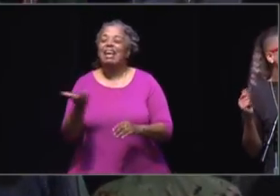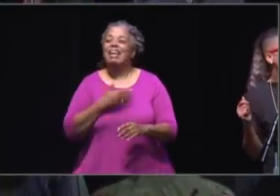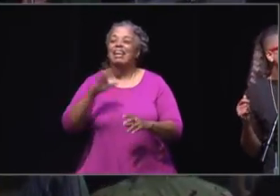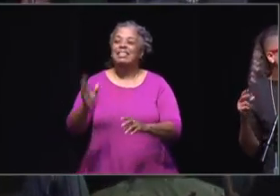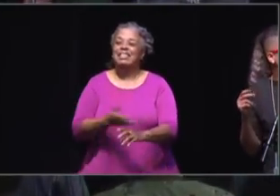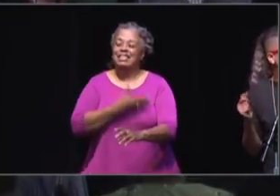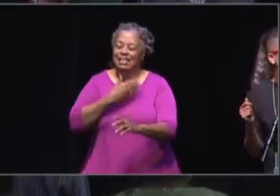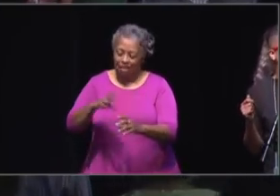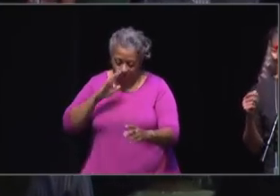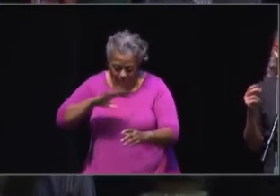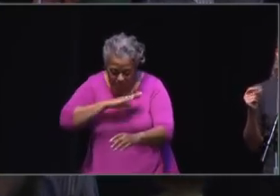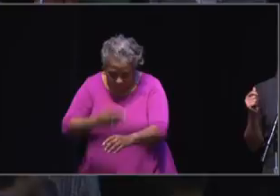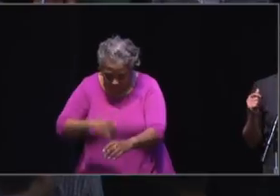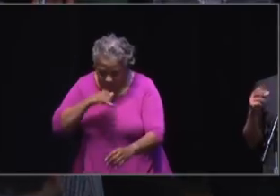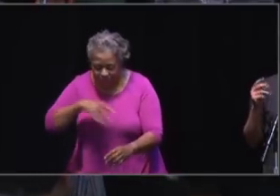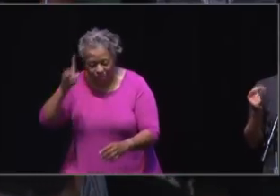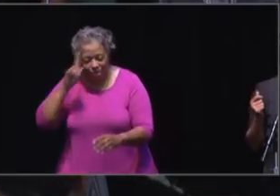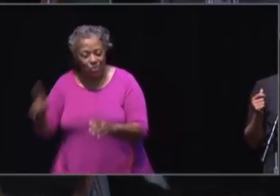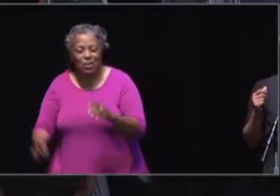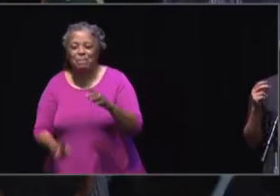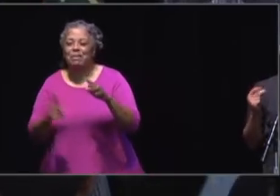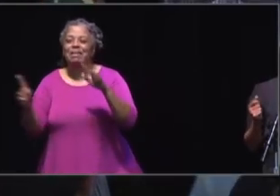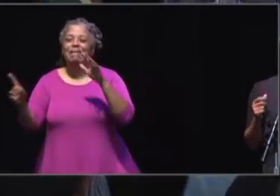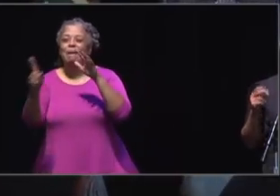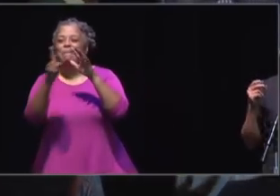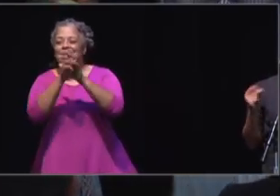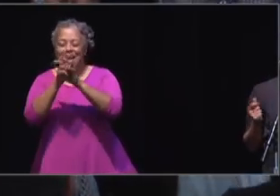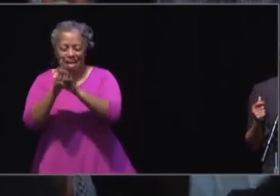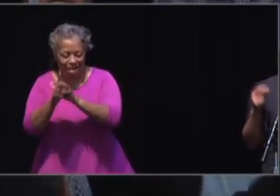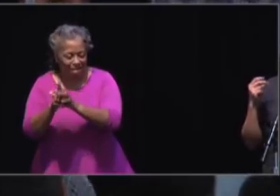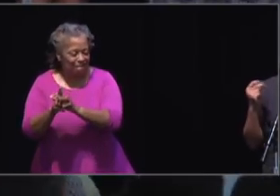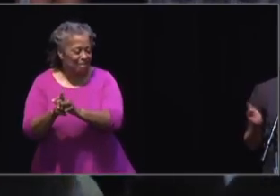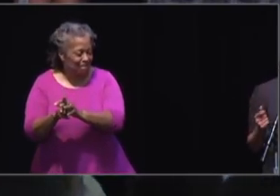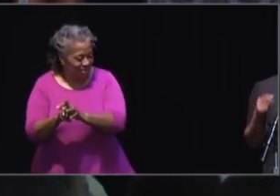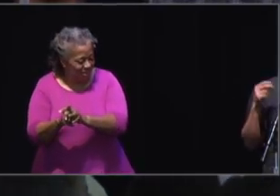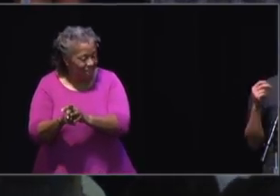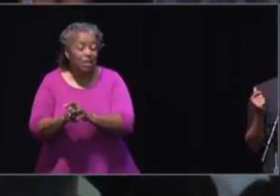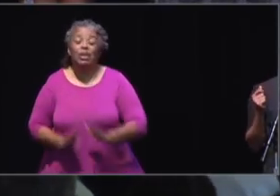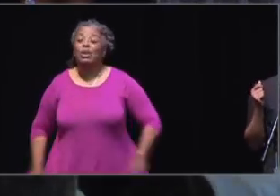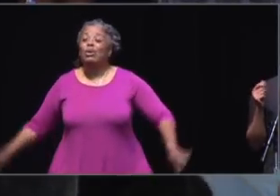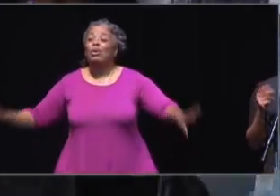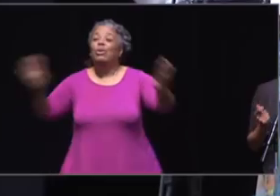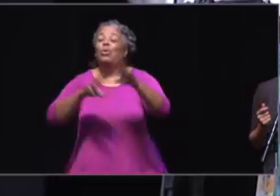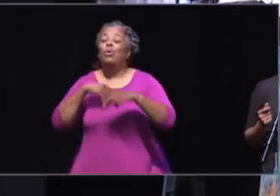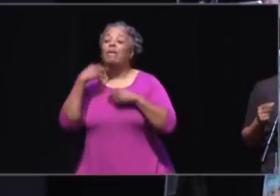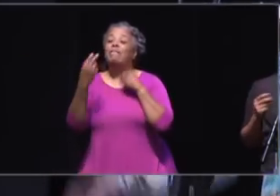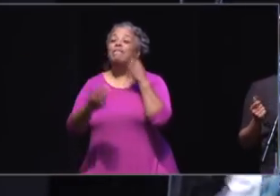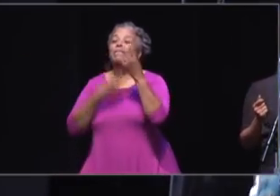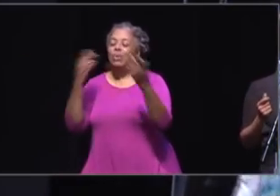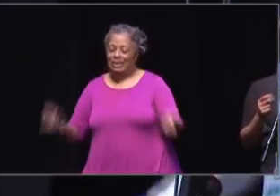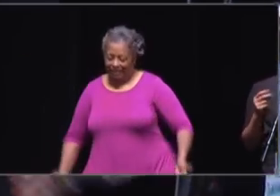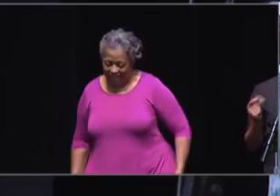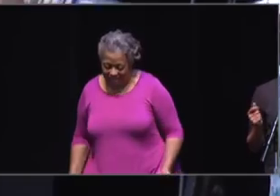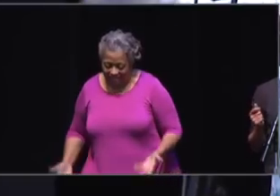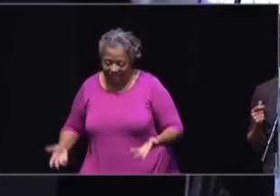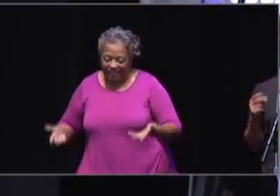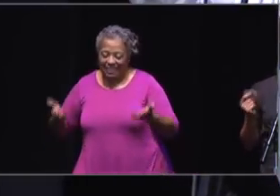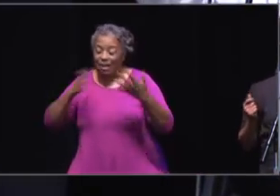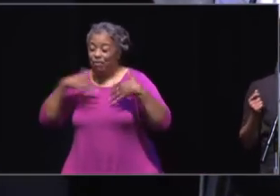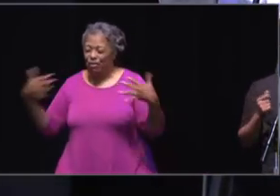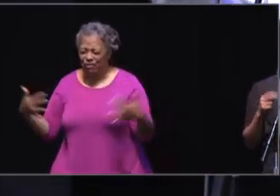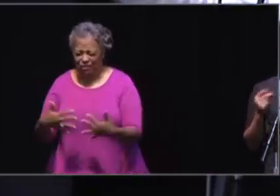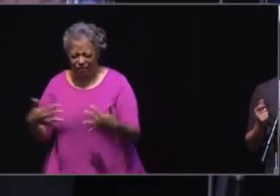sing, sing to the power of the women, come down. Lift up your voice. Oh, don't